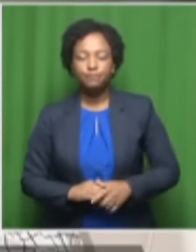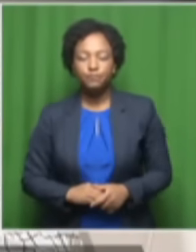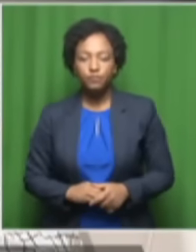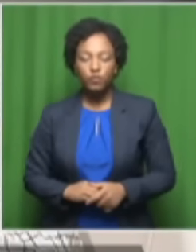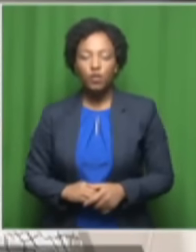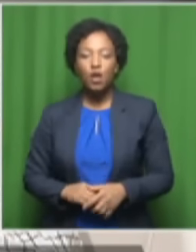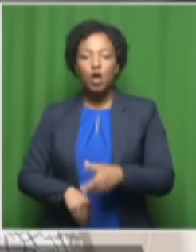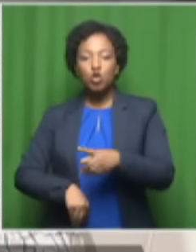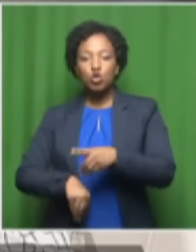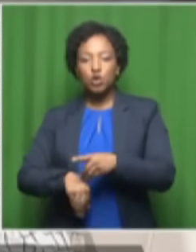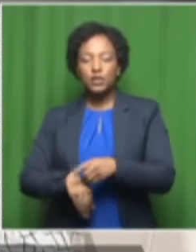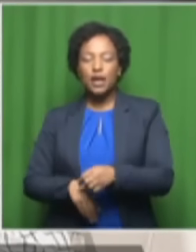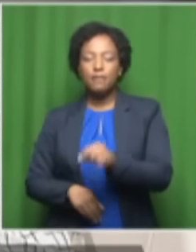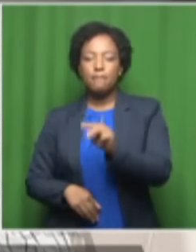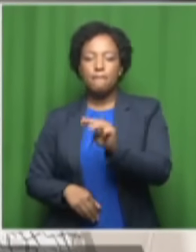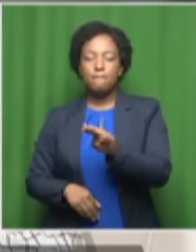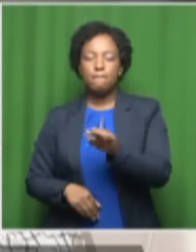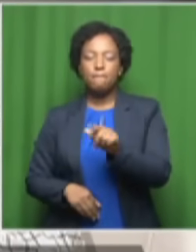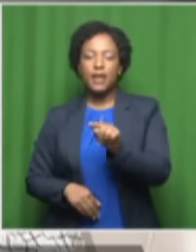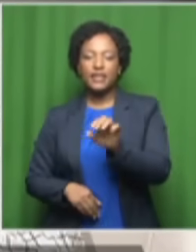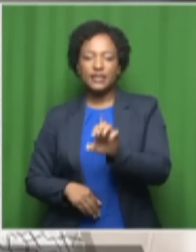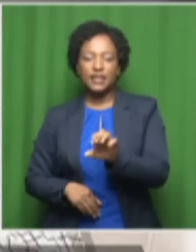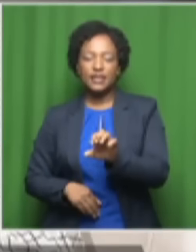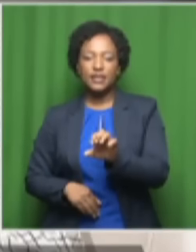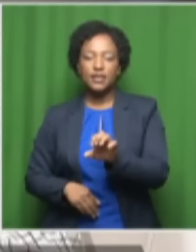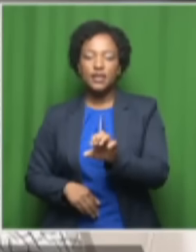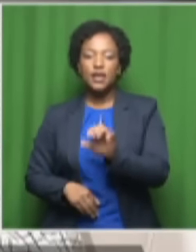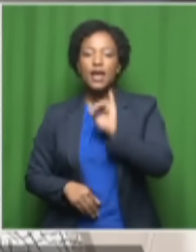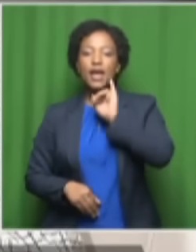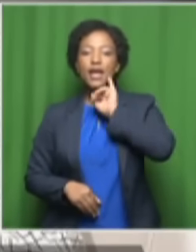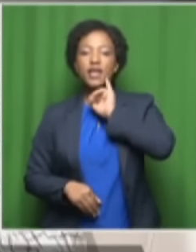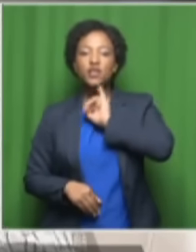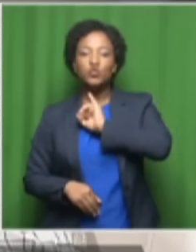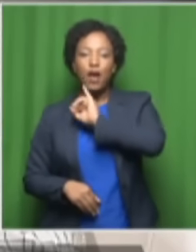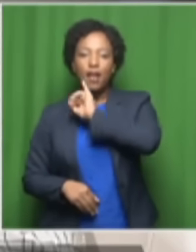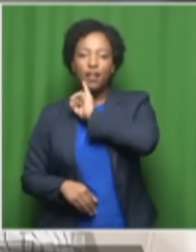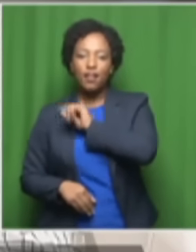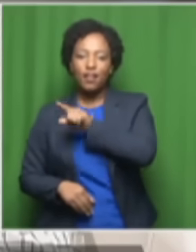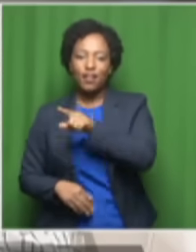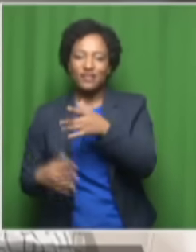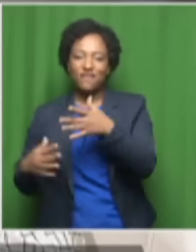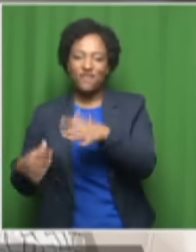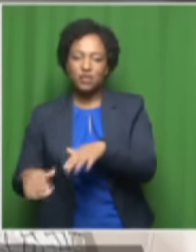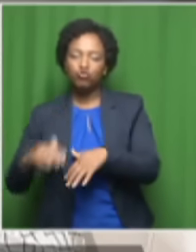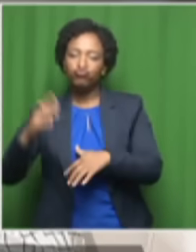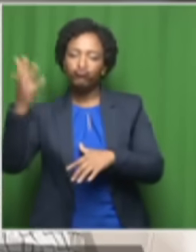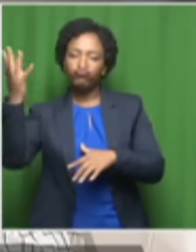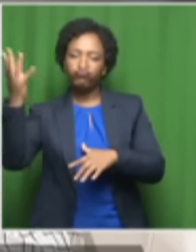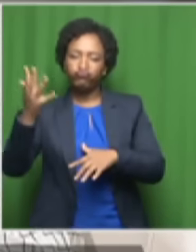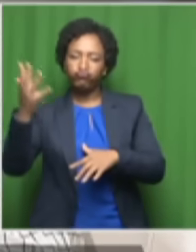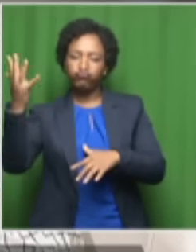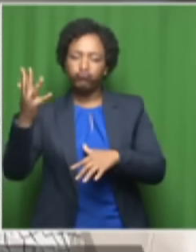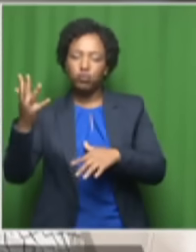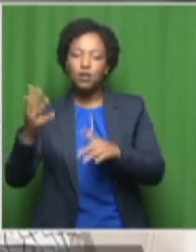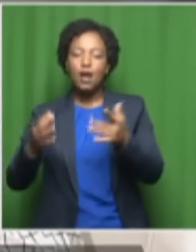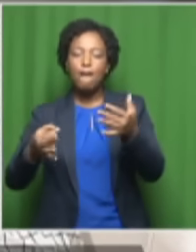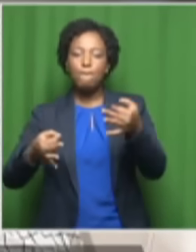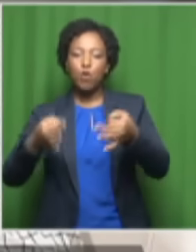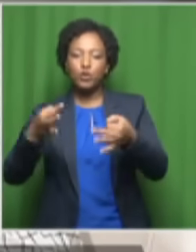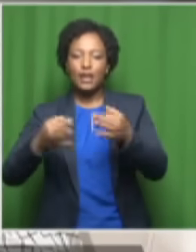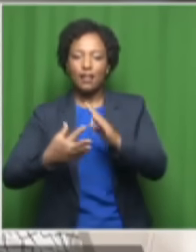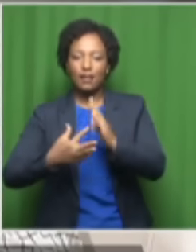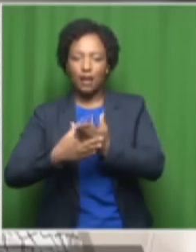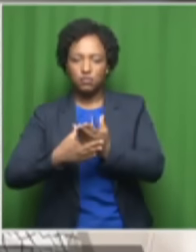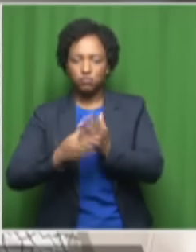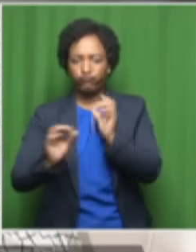Dr. Mbete, as well. Israel made a political case. Anybody in their right mind to expect Israel